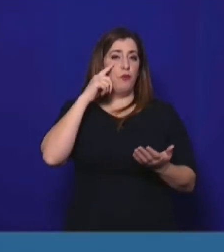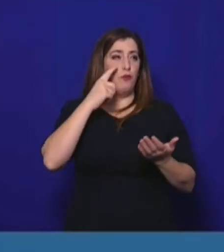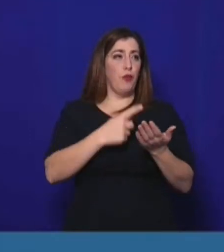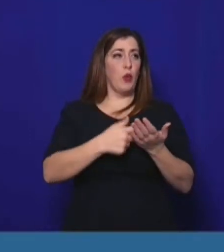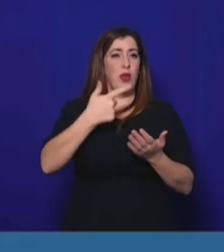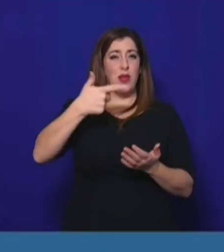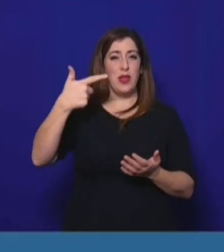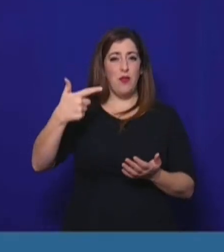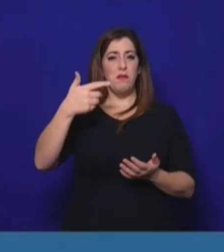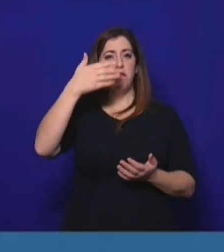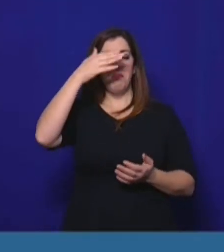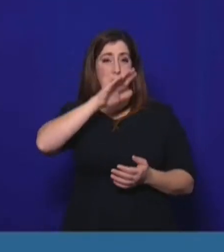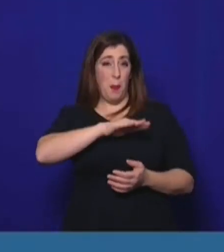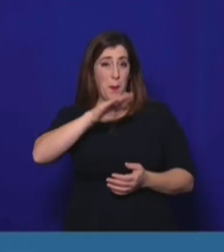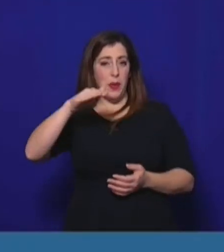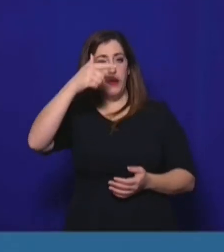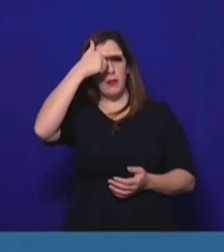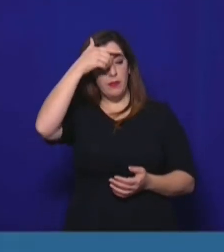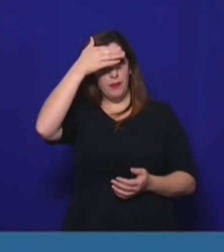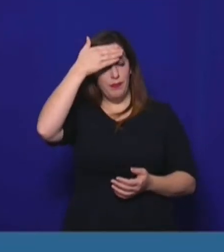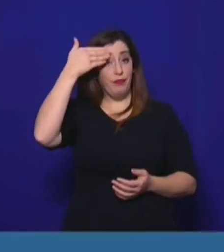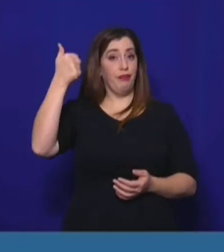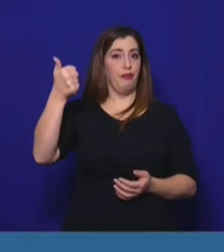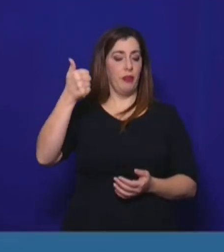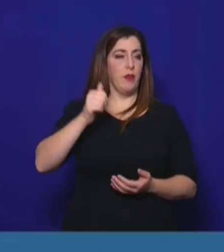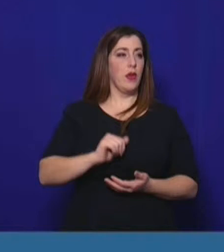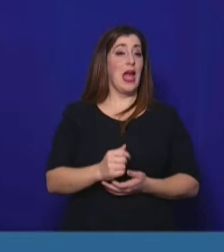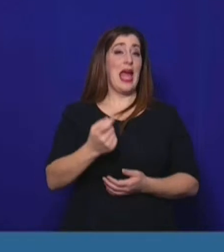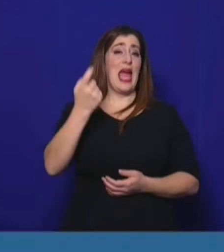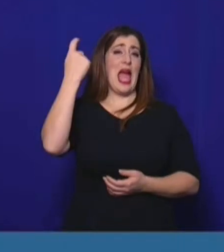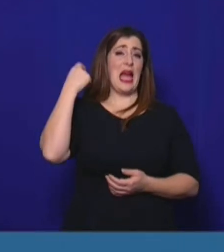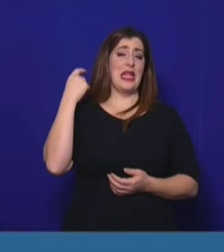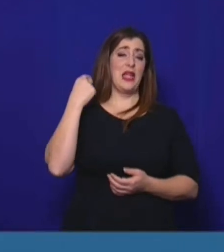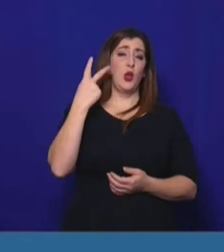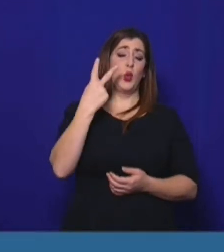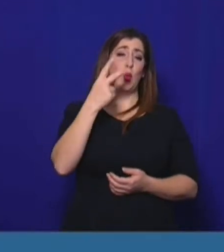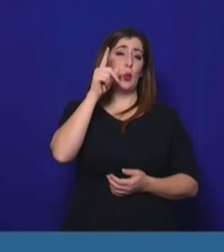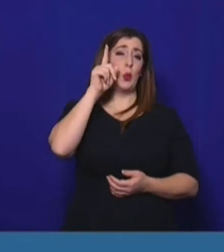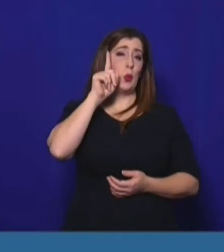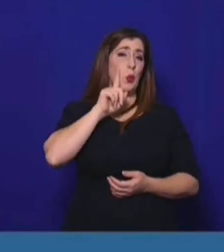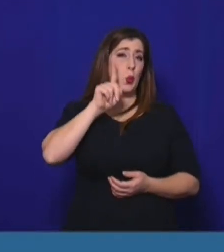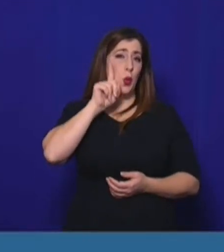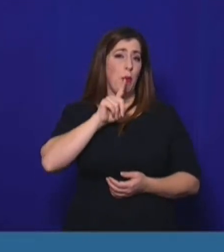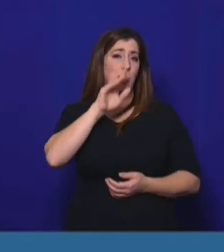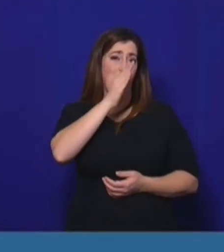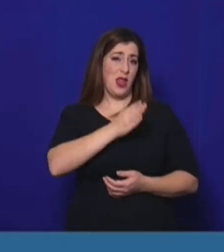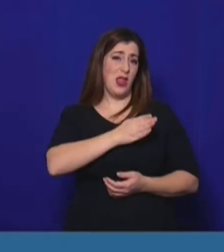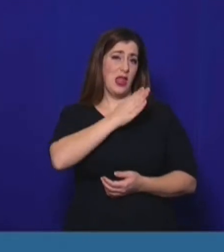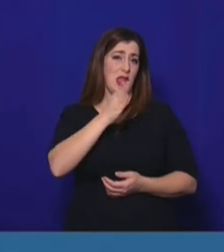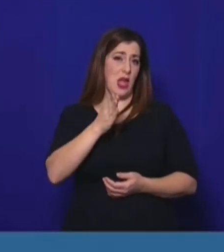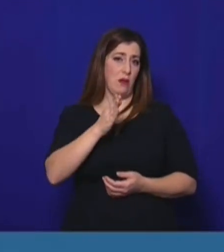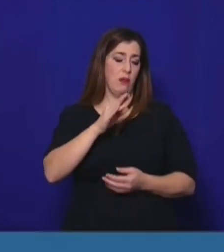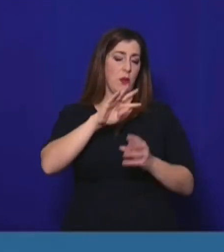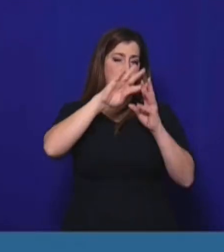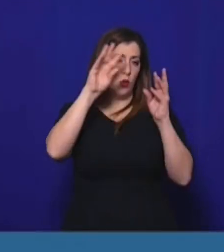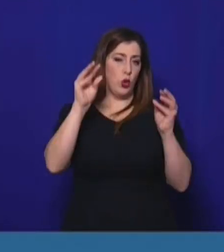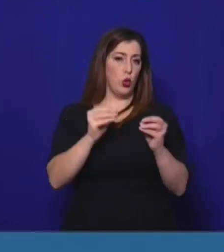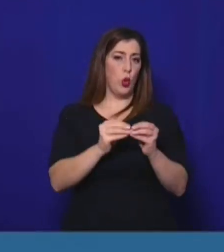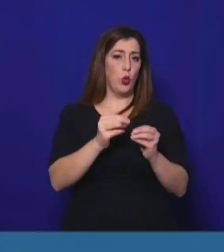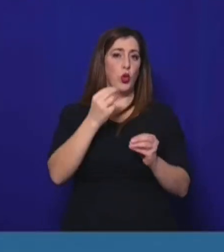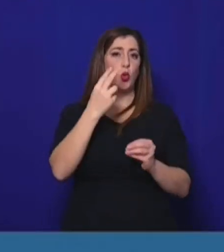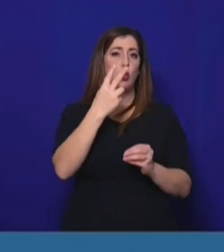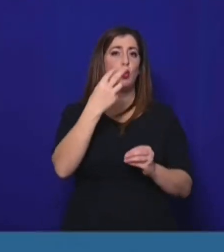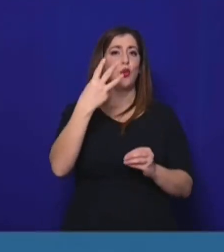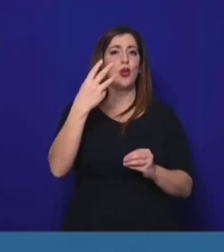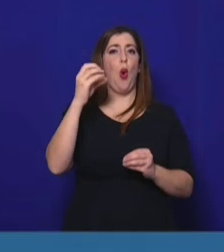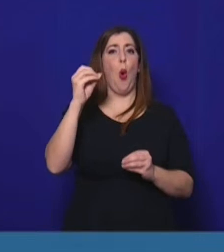11,690. Yesterday, we had another 2 deaths in 2 elderly females, so the total number of deaths is